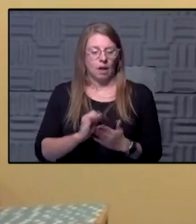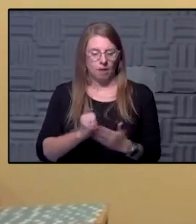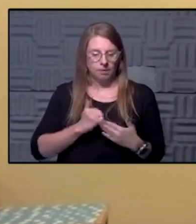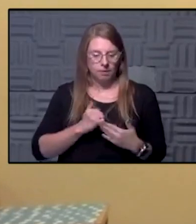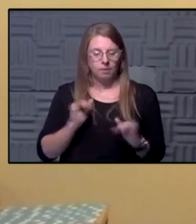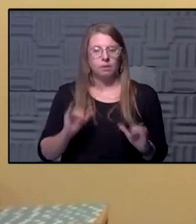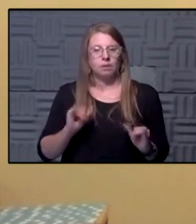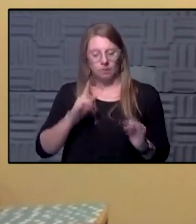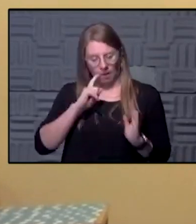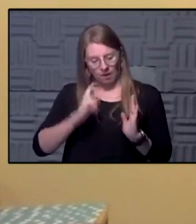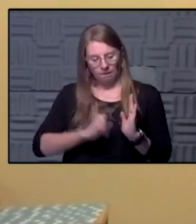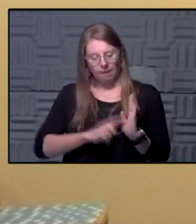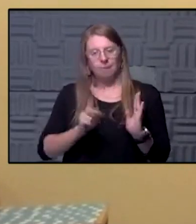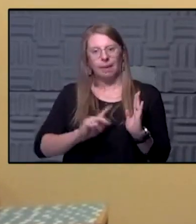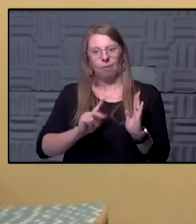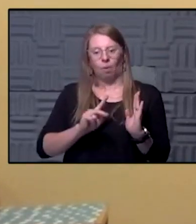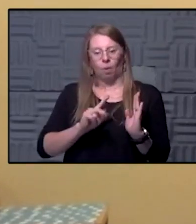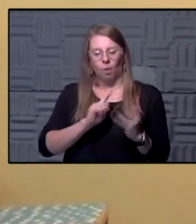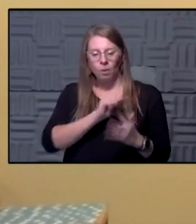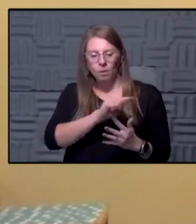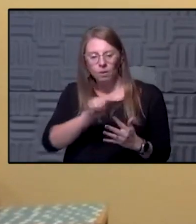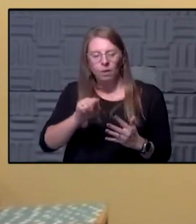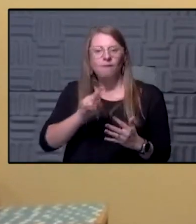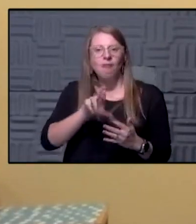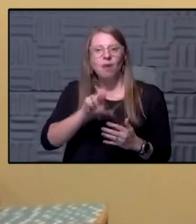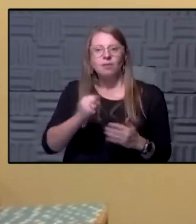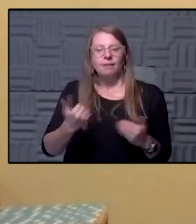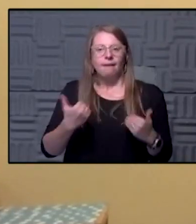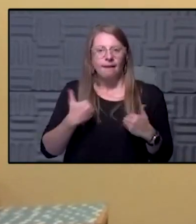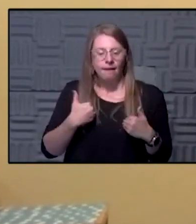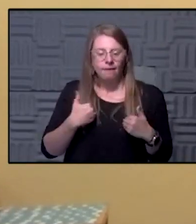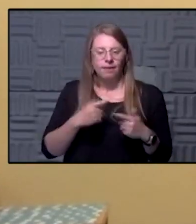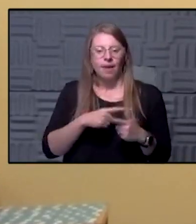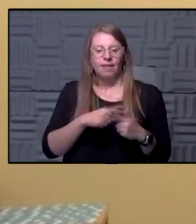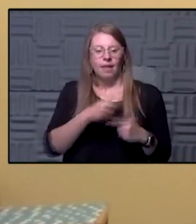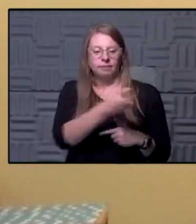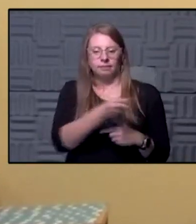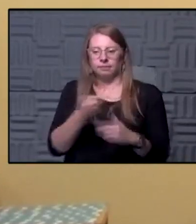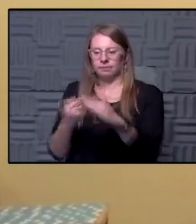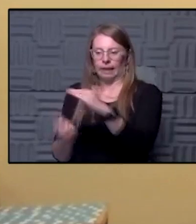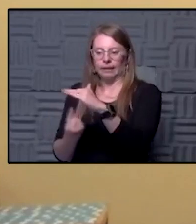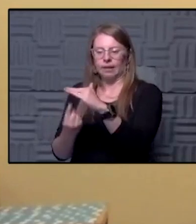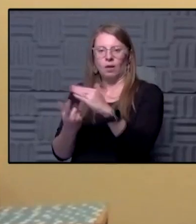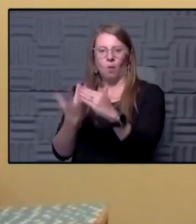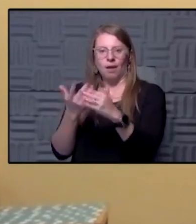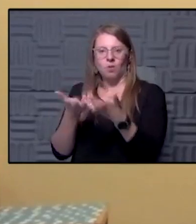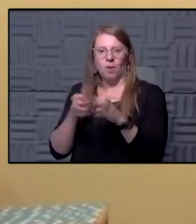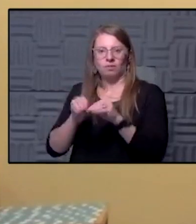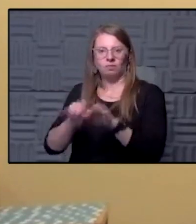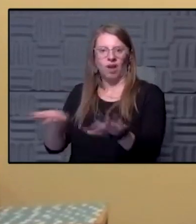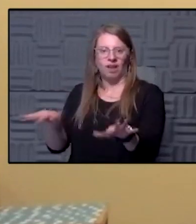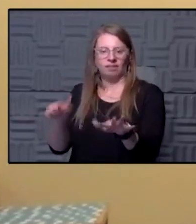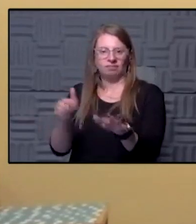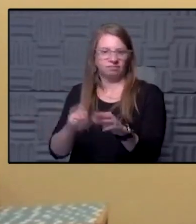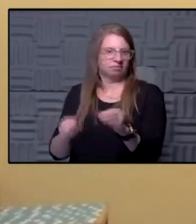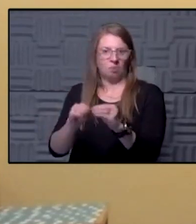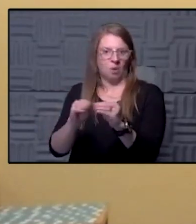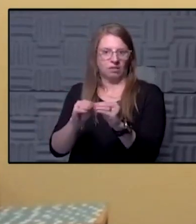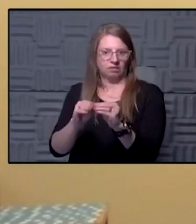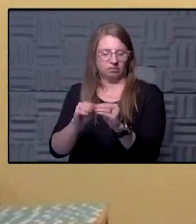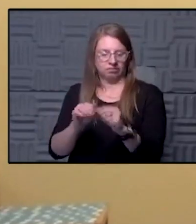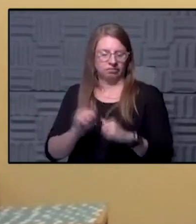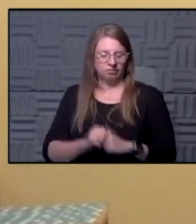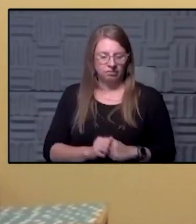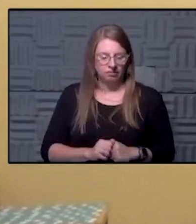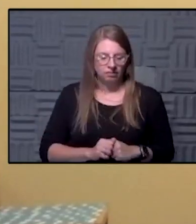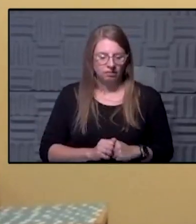to identify those people who have the virus and then to isolate them so that they don't spread the virus any further. And that's the